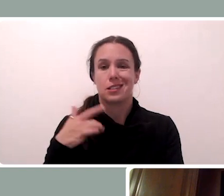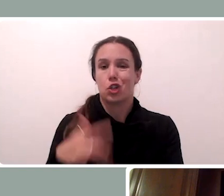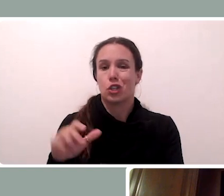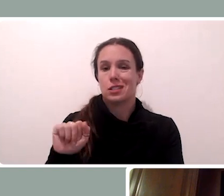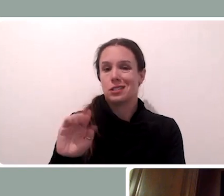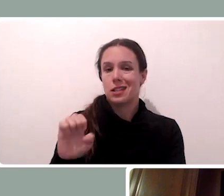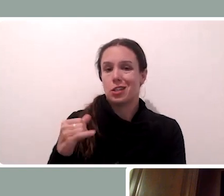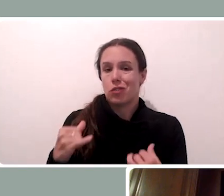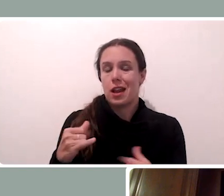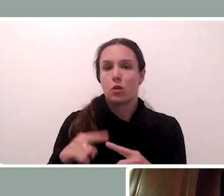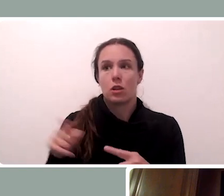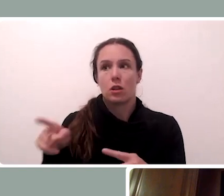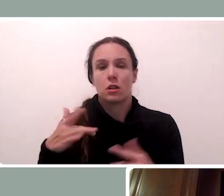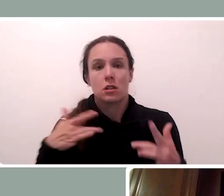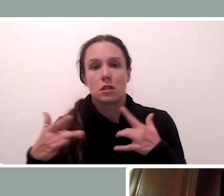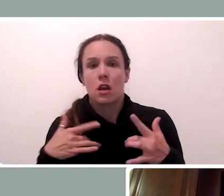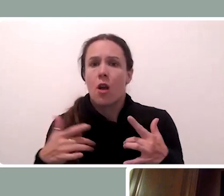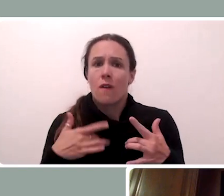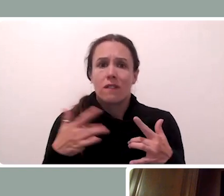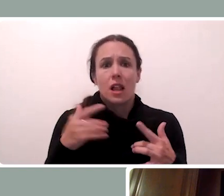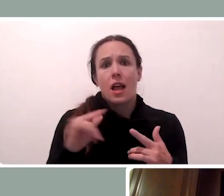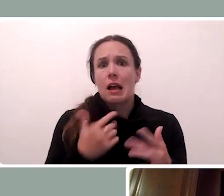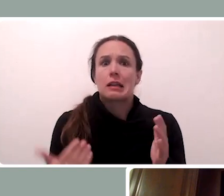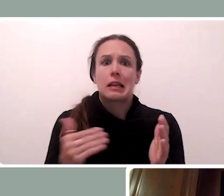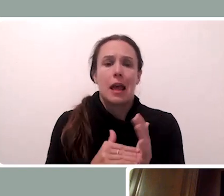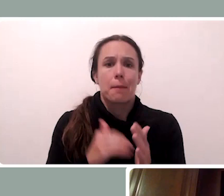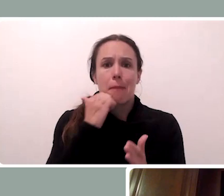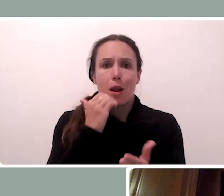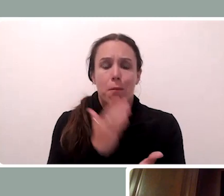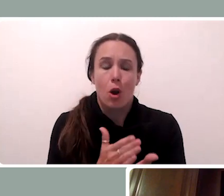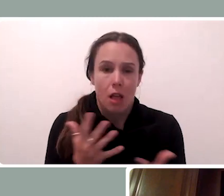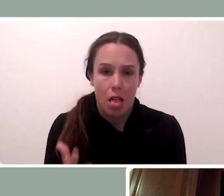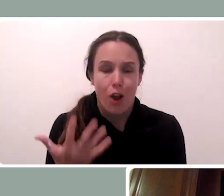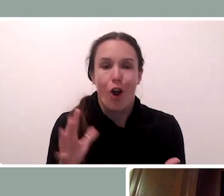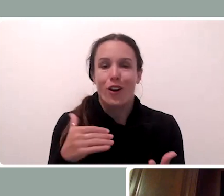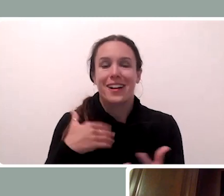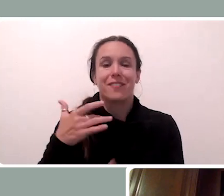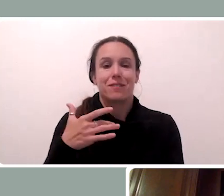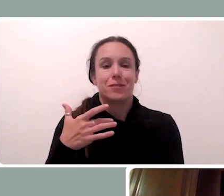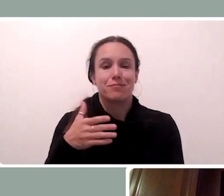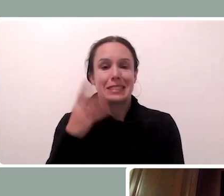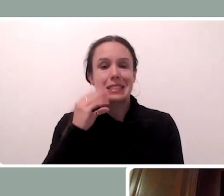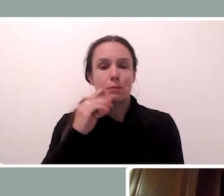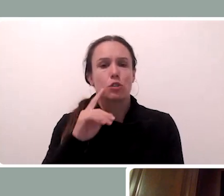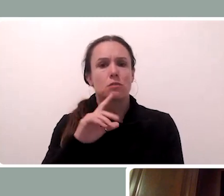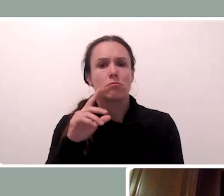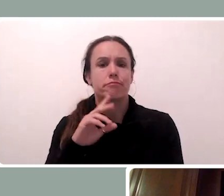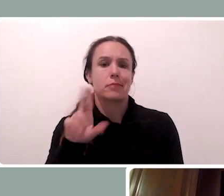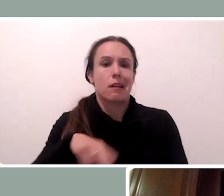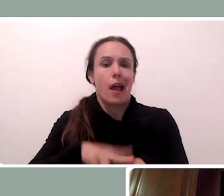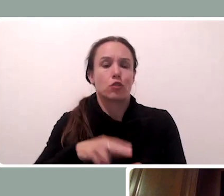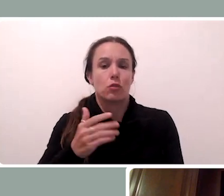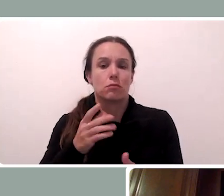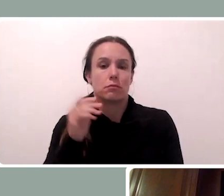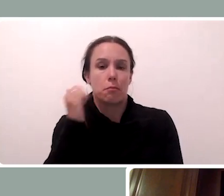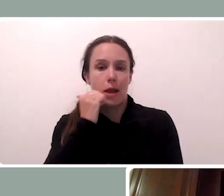very worried about feeling like I'm going through menopause again because she's already been through natural menopause. Sure.